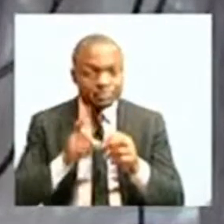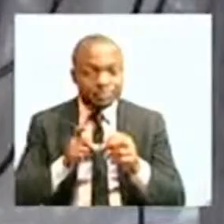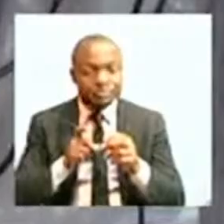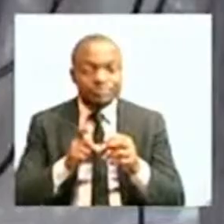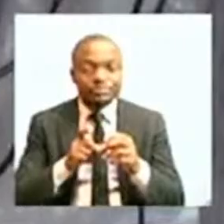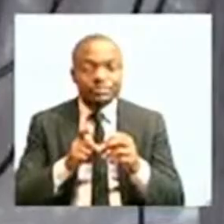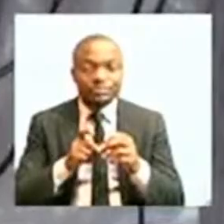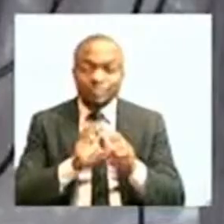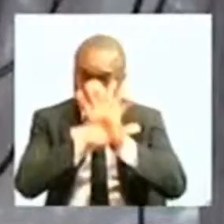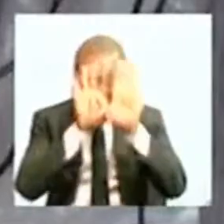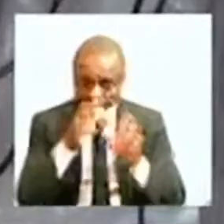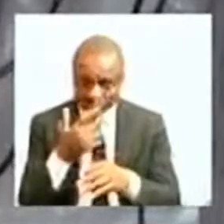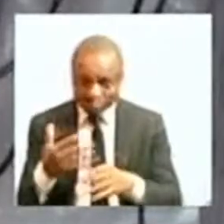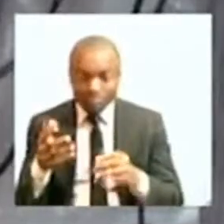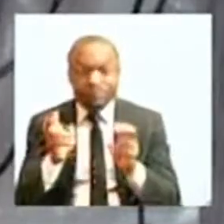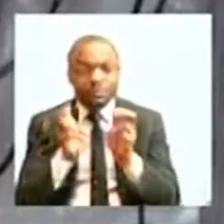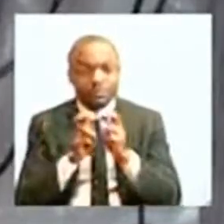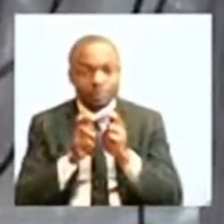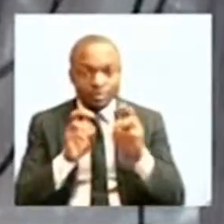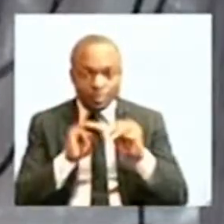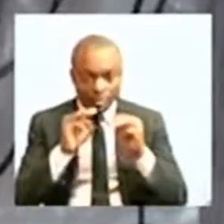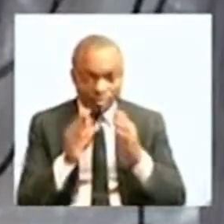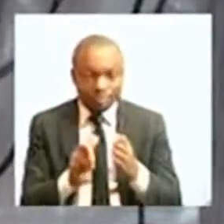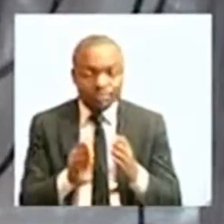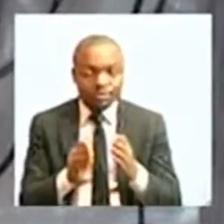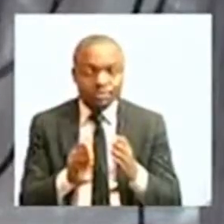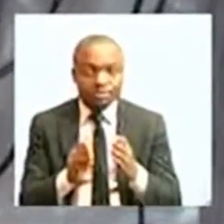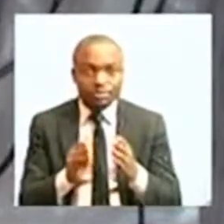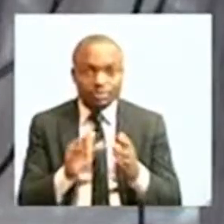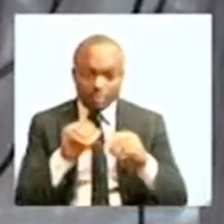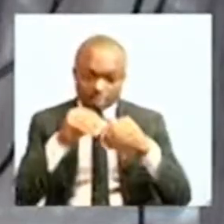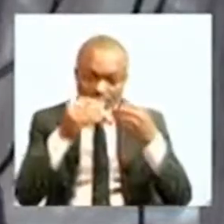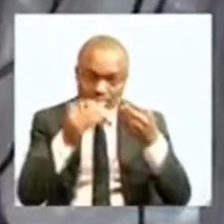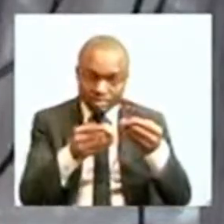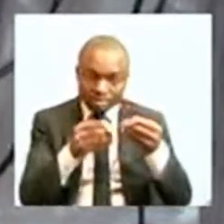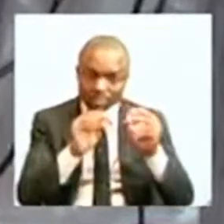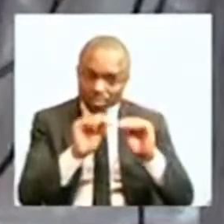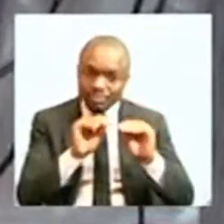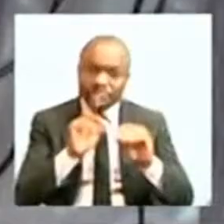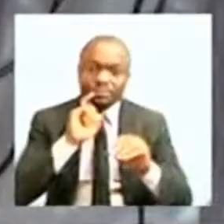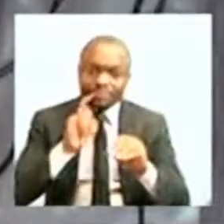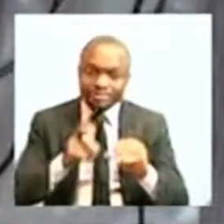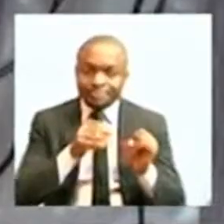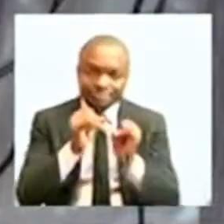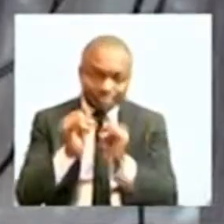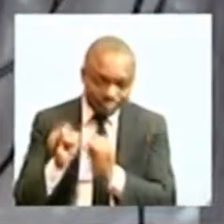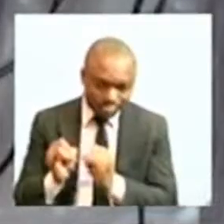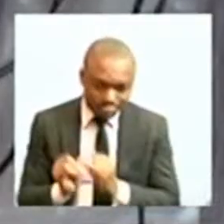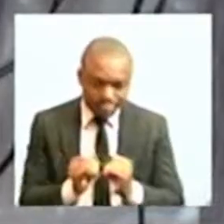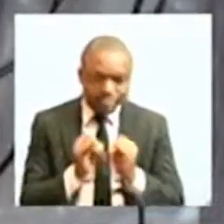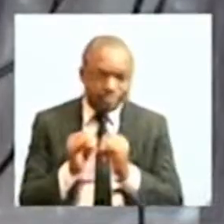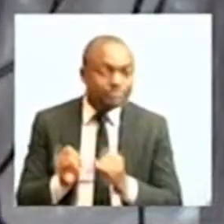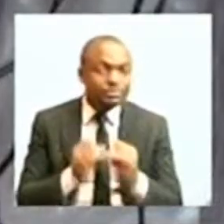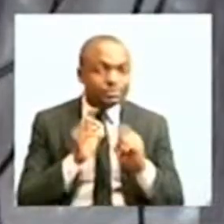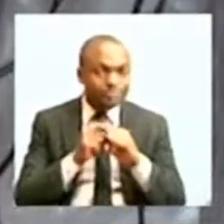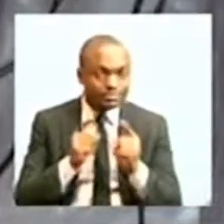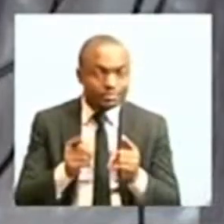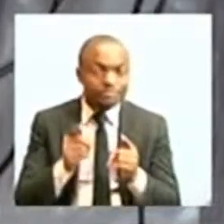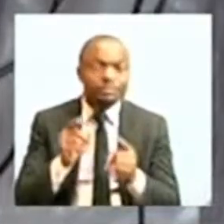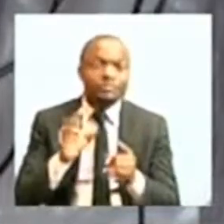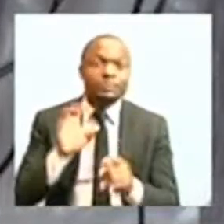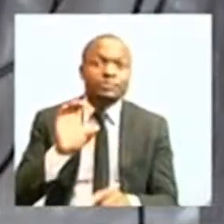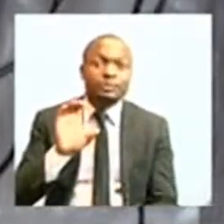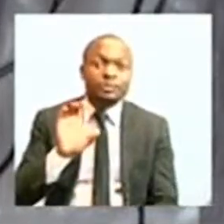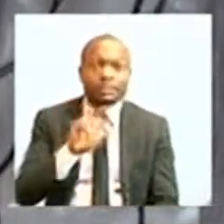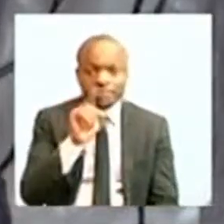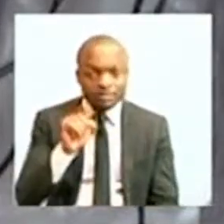the contract manager on site will issue instructions and it should be implemented. But then ZCS, for example,